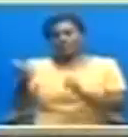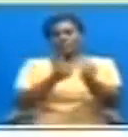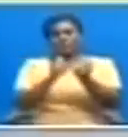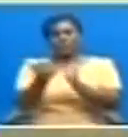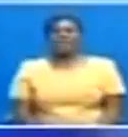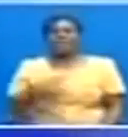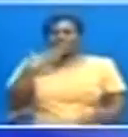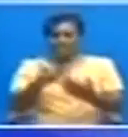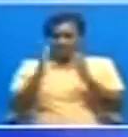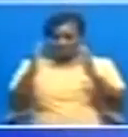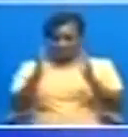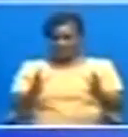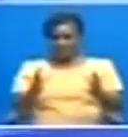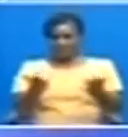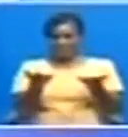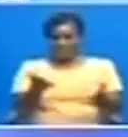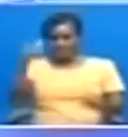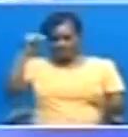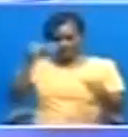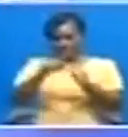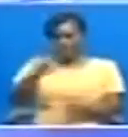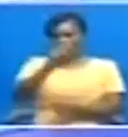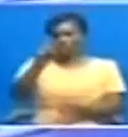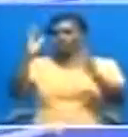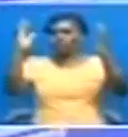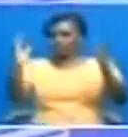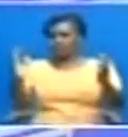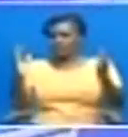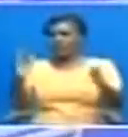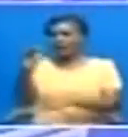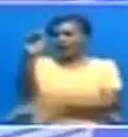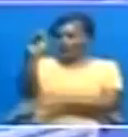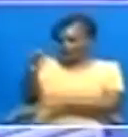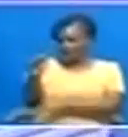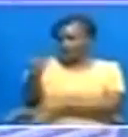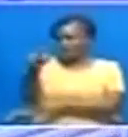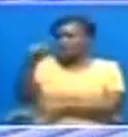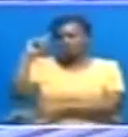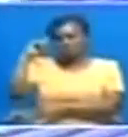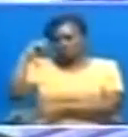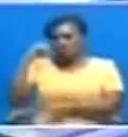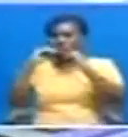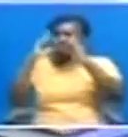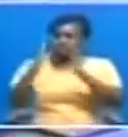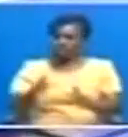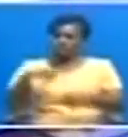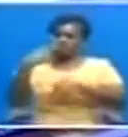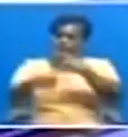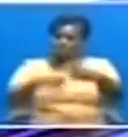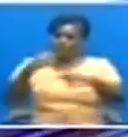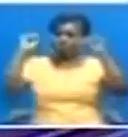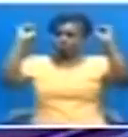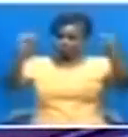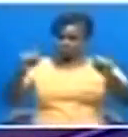Sports. Staying with KTN Prime, let's remind you of a big question tonight. We asked you if you think teachers should continue